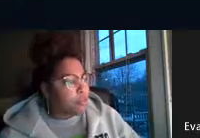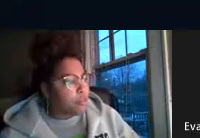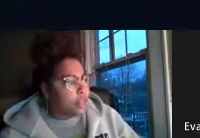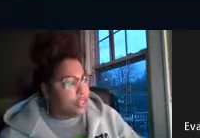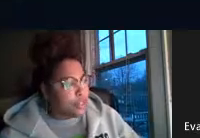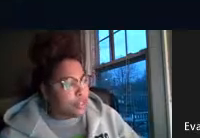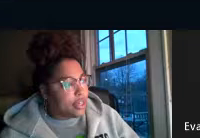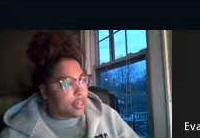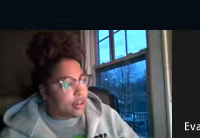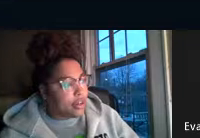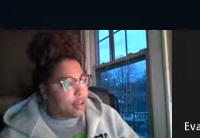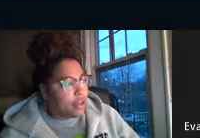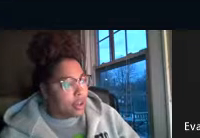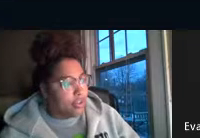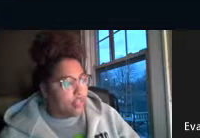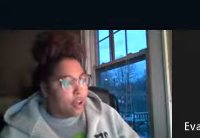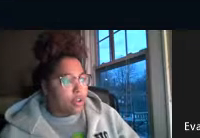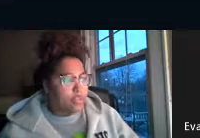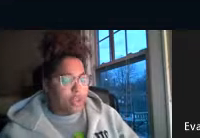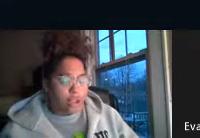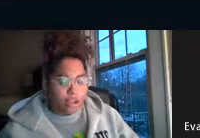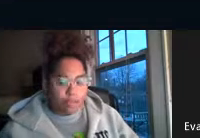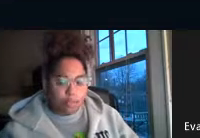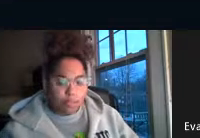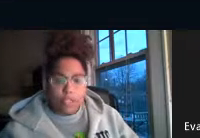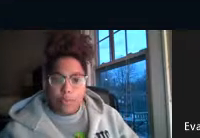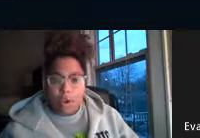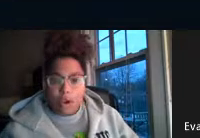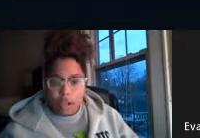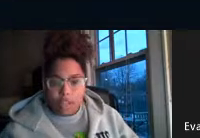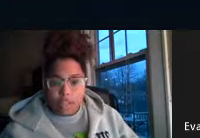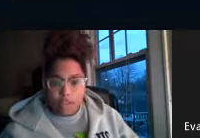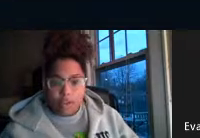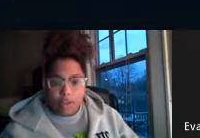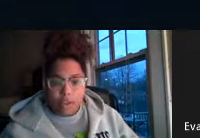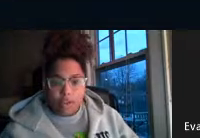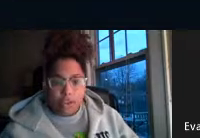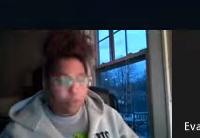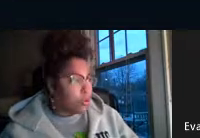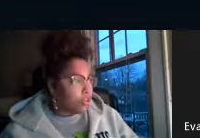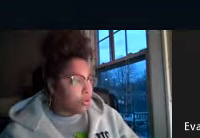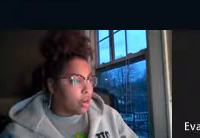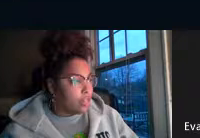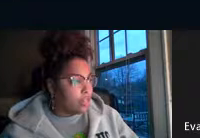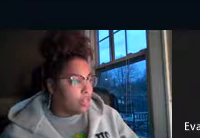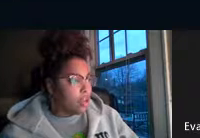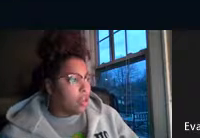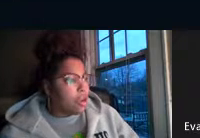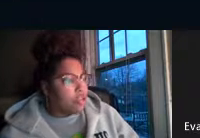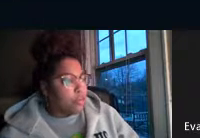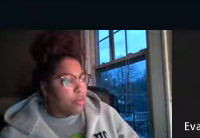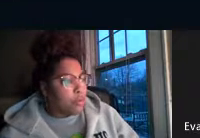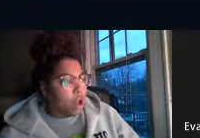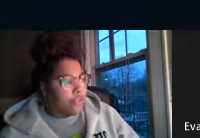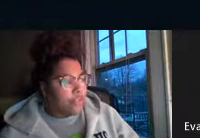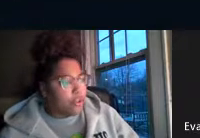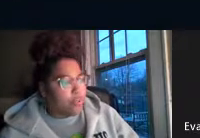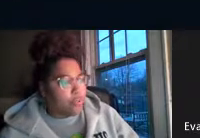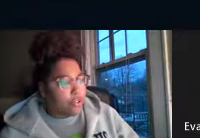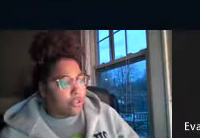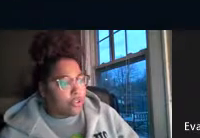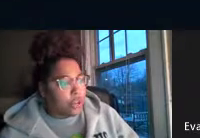the first recommendation you see here involves when someone calls the city to report the crisis. So we